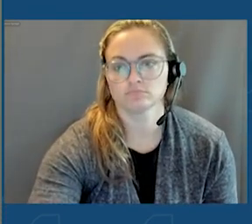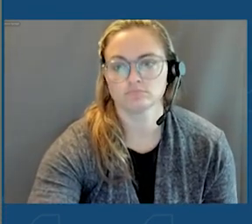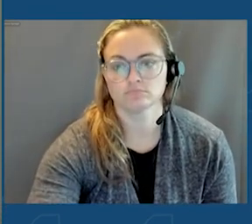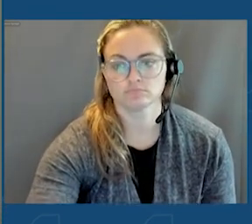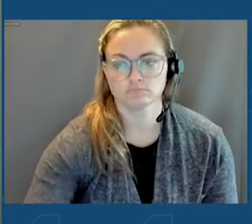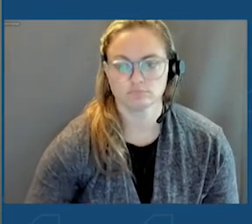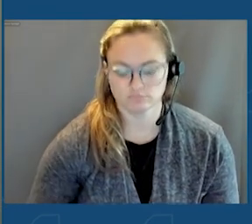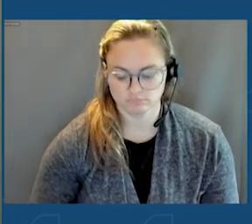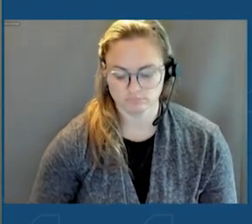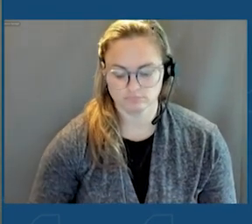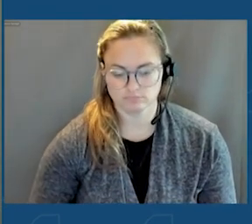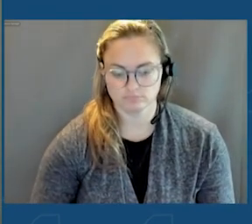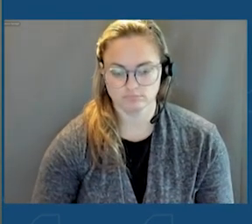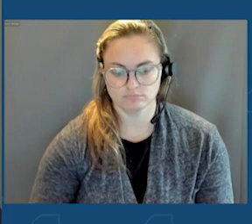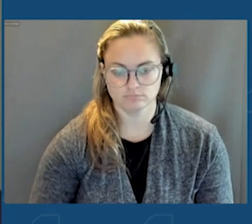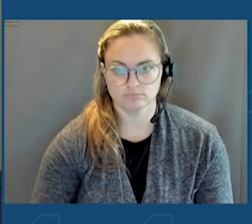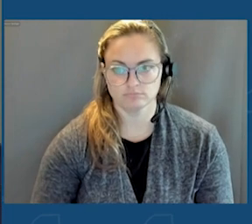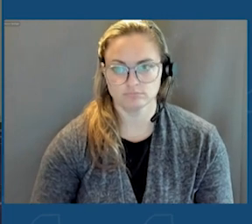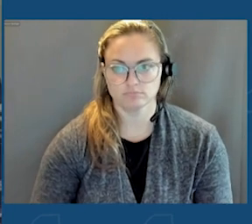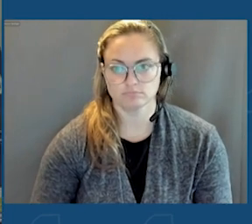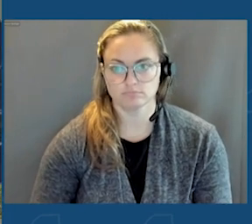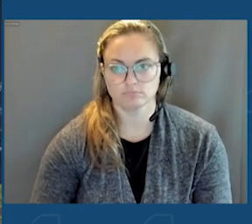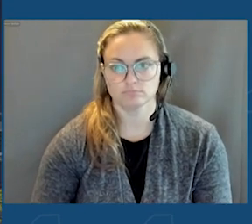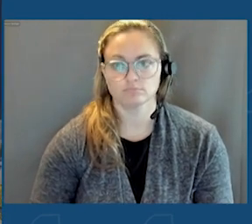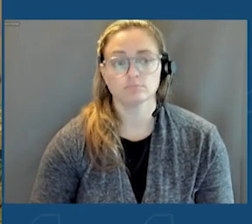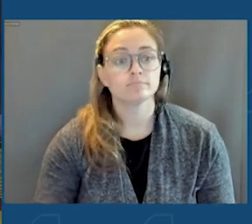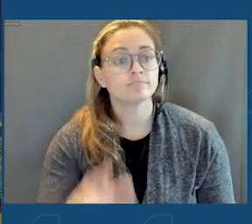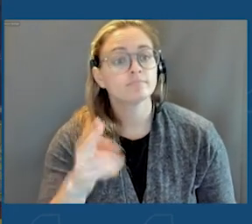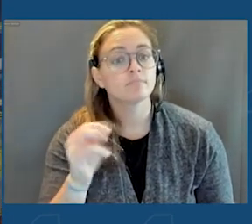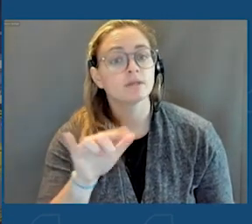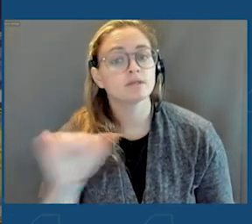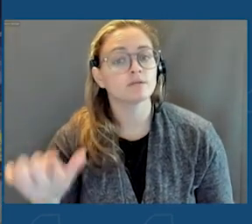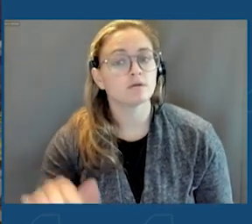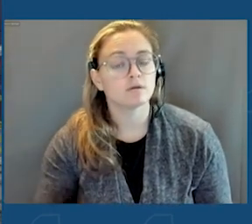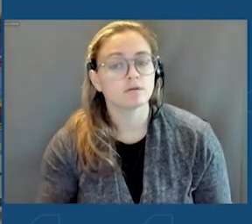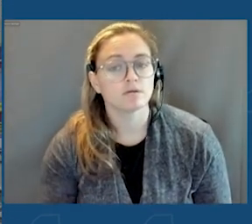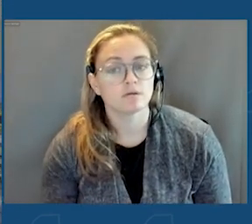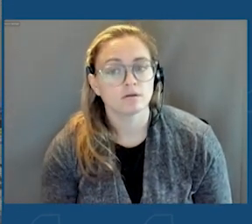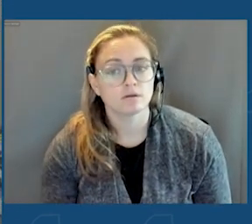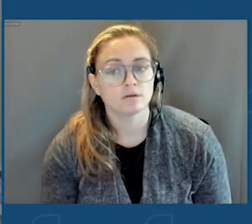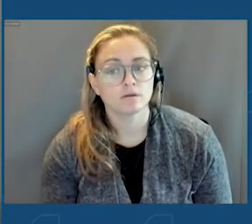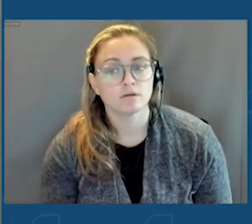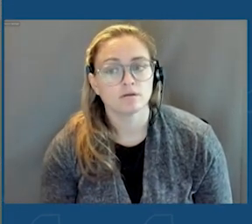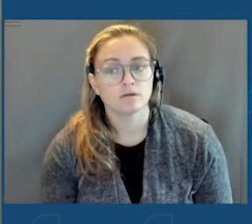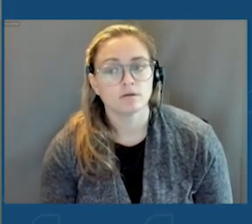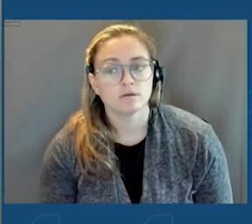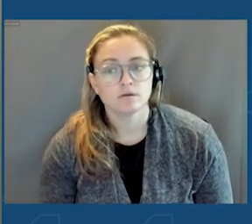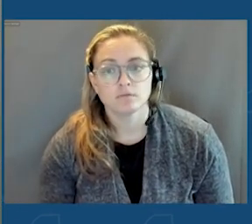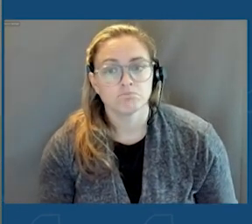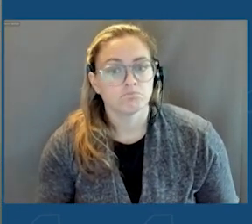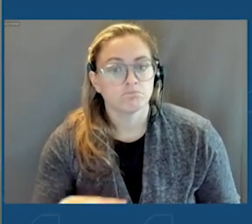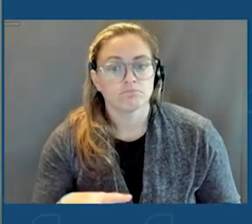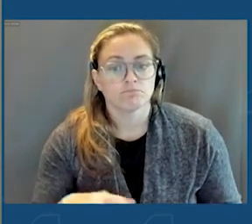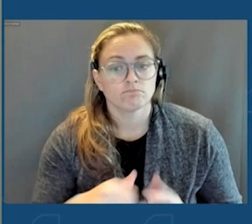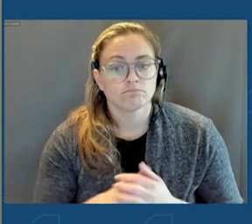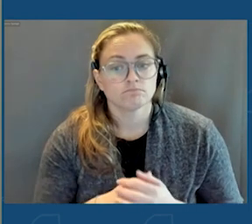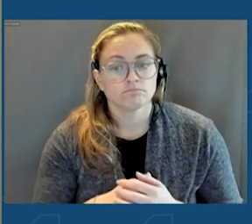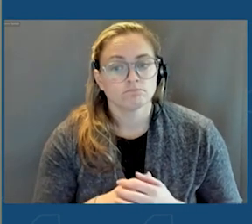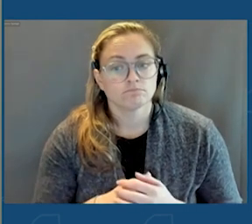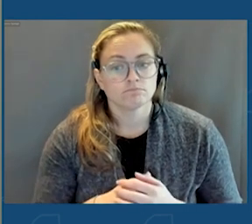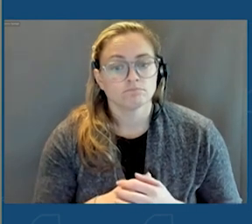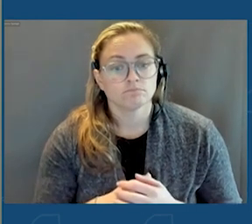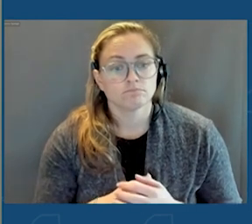All right. Hazel? Raise hands so I can see in the back. Any questions? Yeah, Grace,